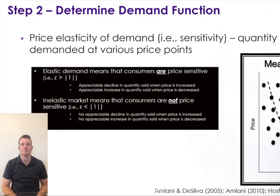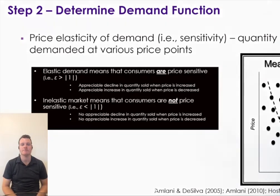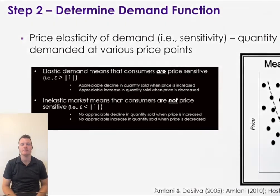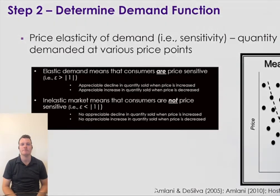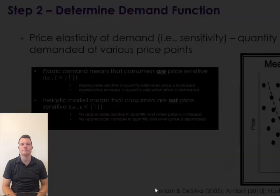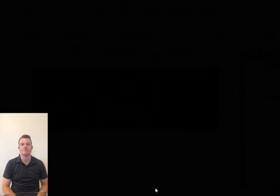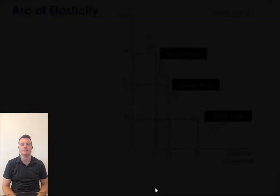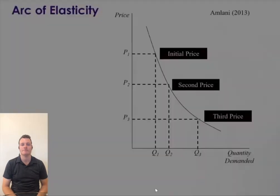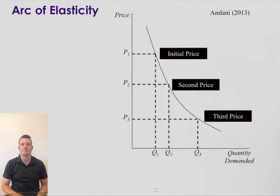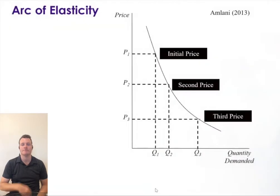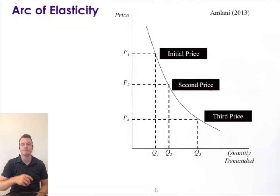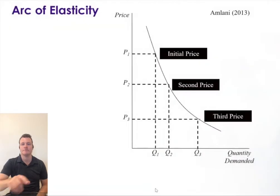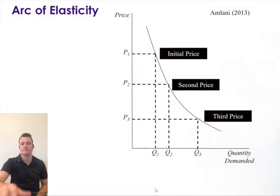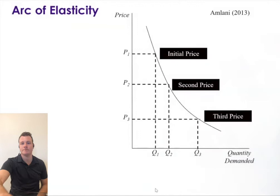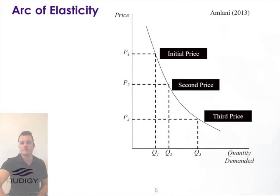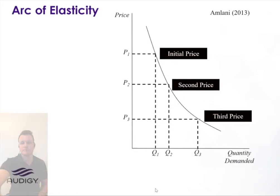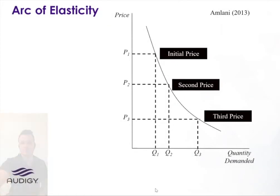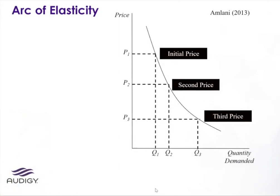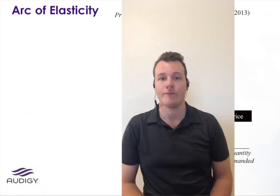slide, please.